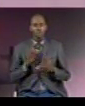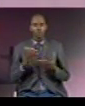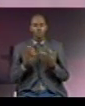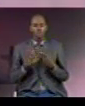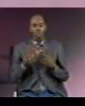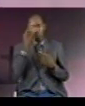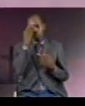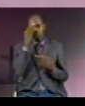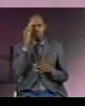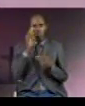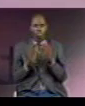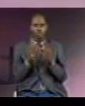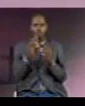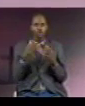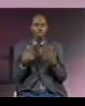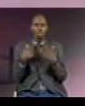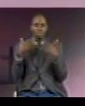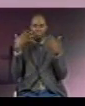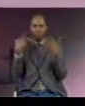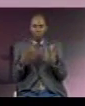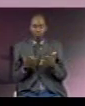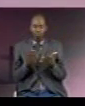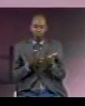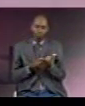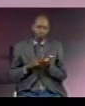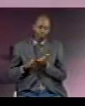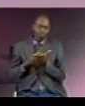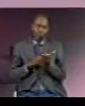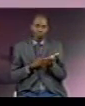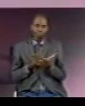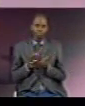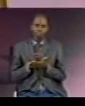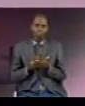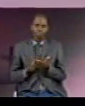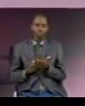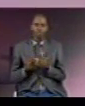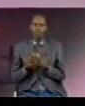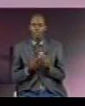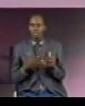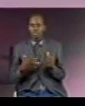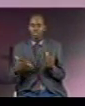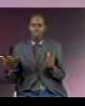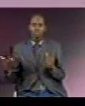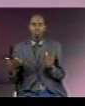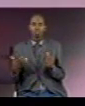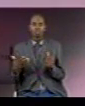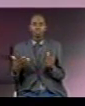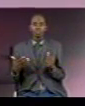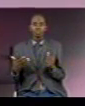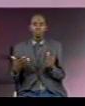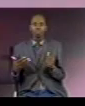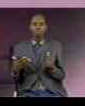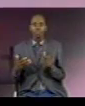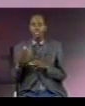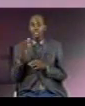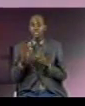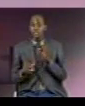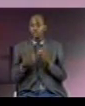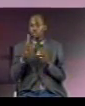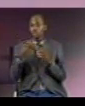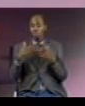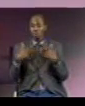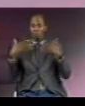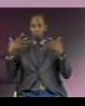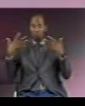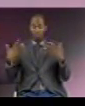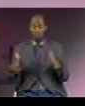summarized your cluster? Please, at the far left there, if you have, can you please